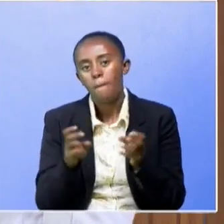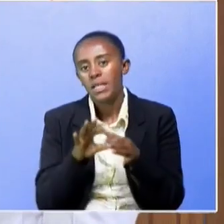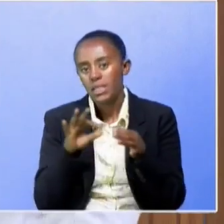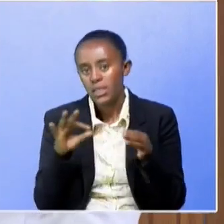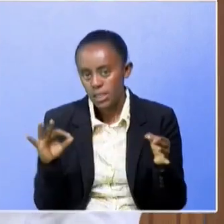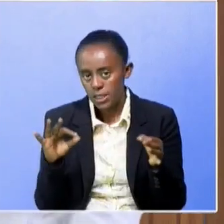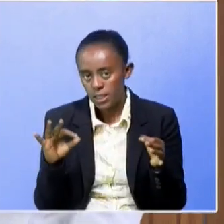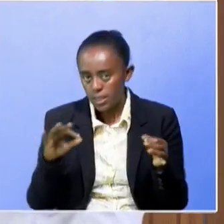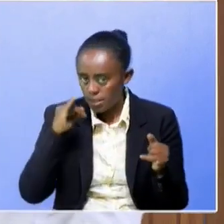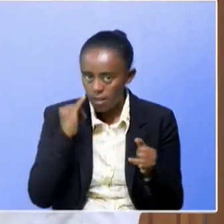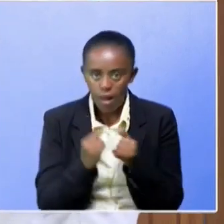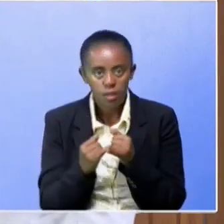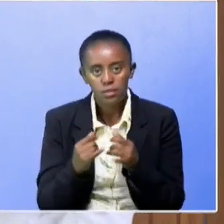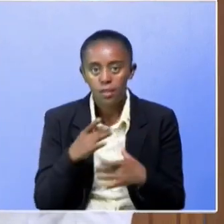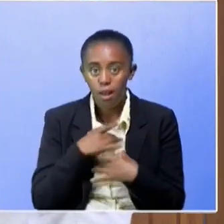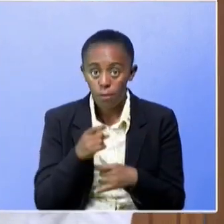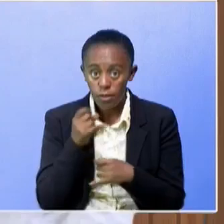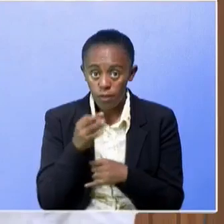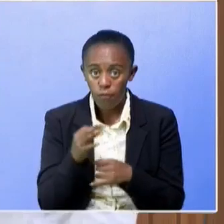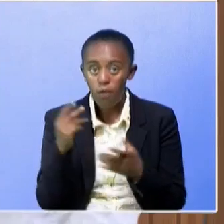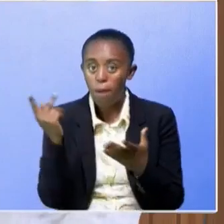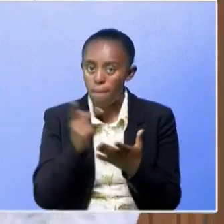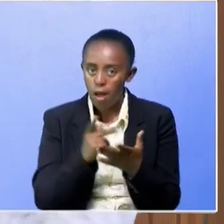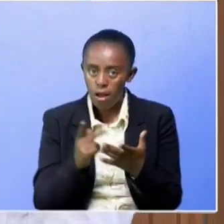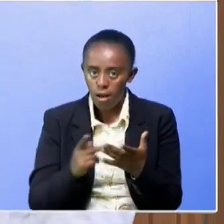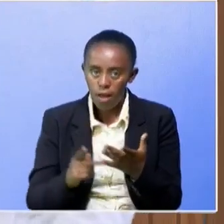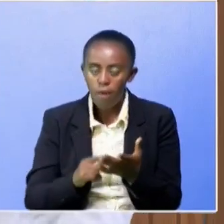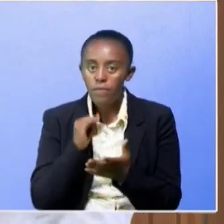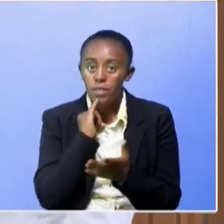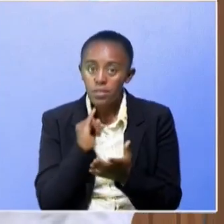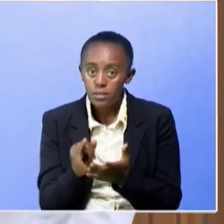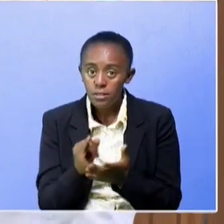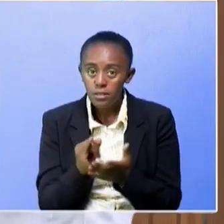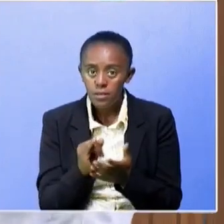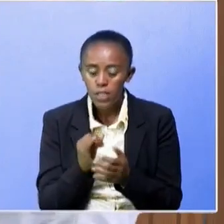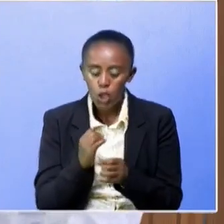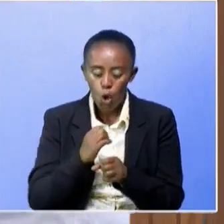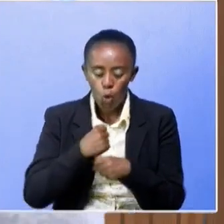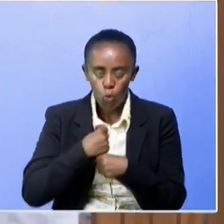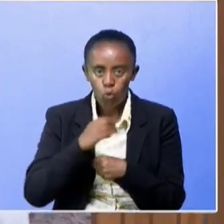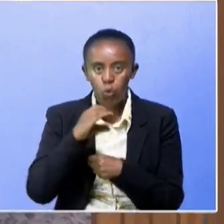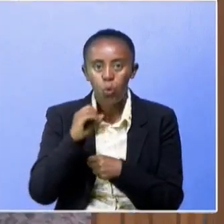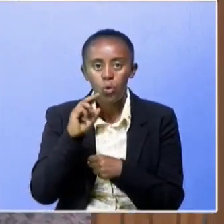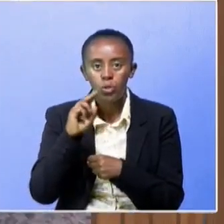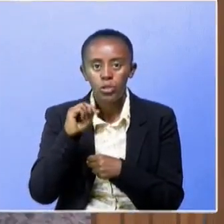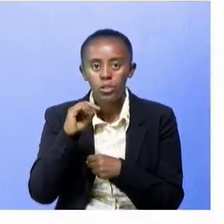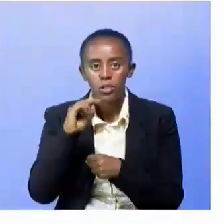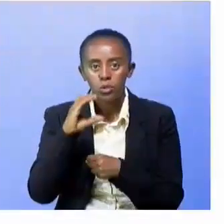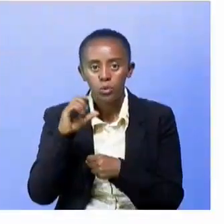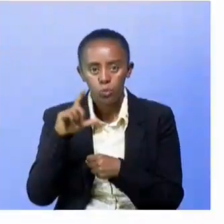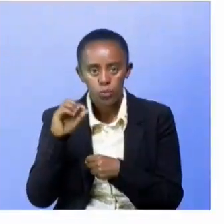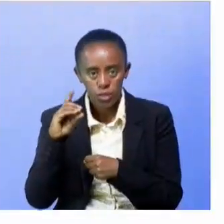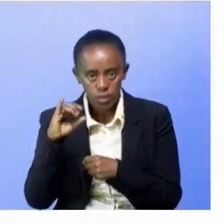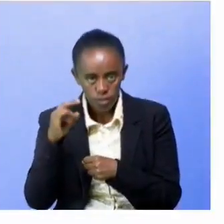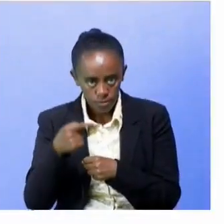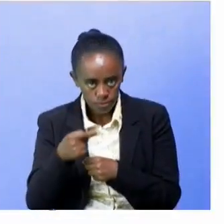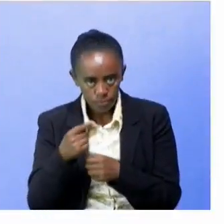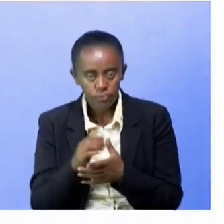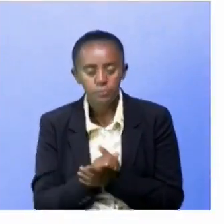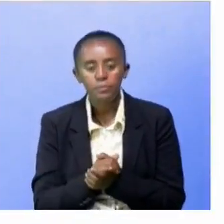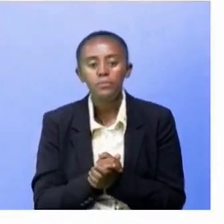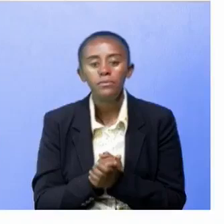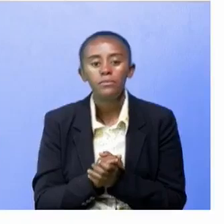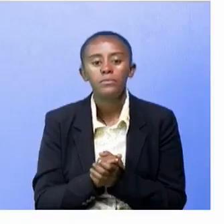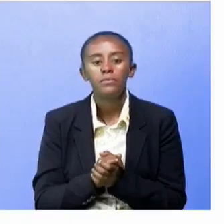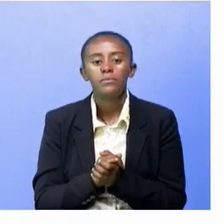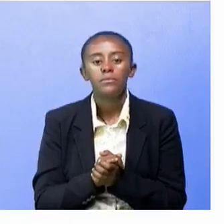The last element of a paragraph is a concluding sentence. The third one